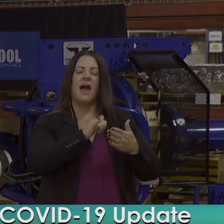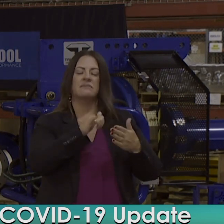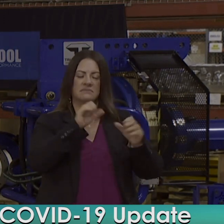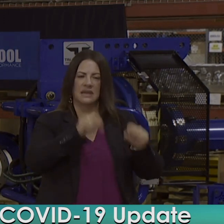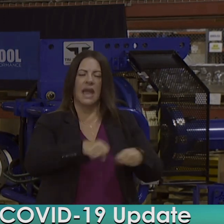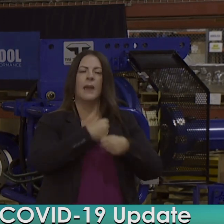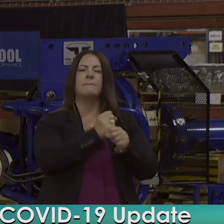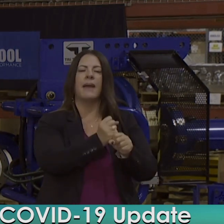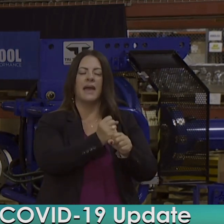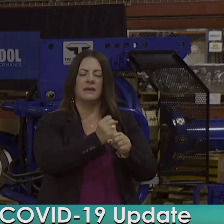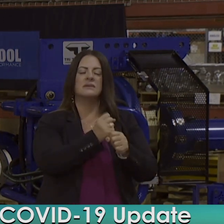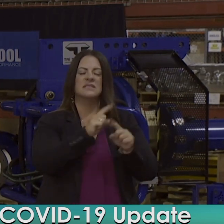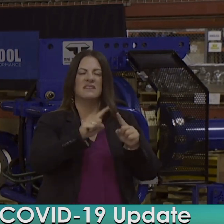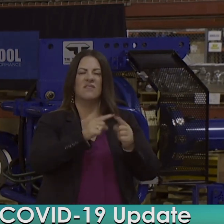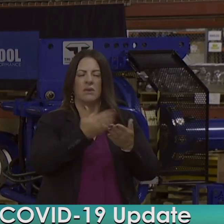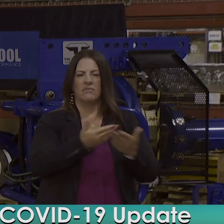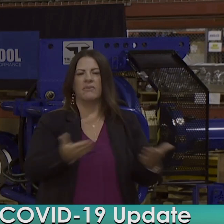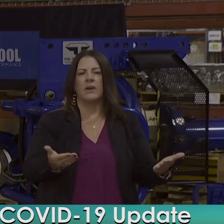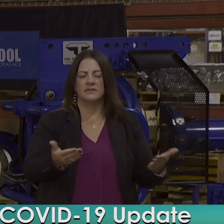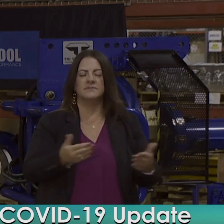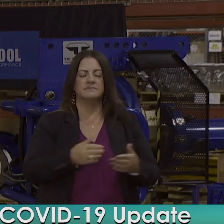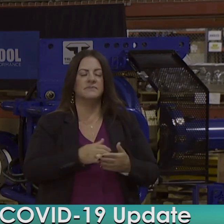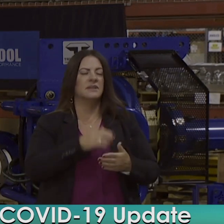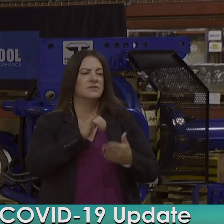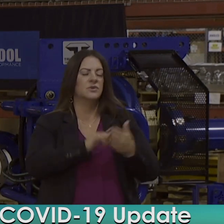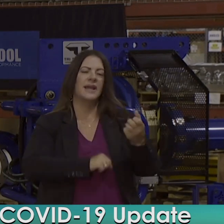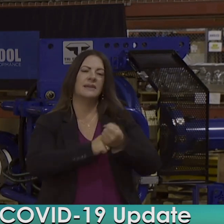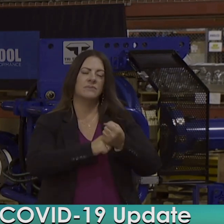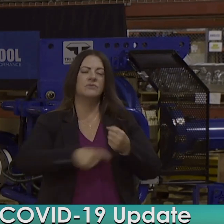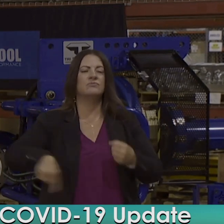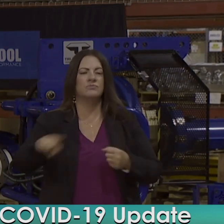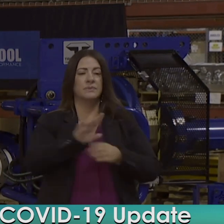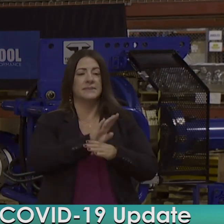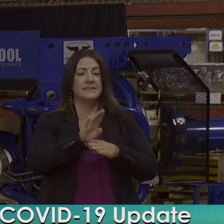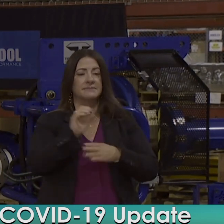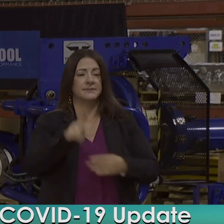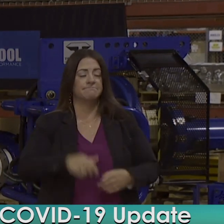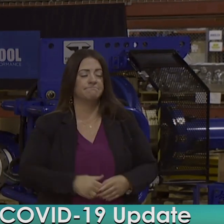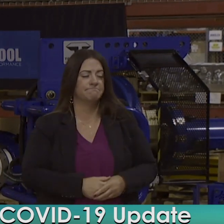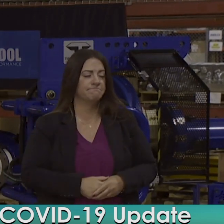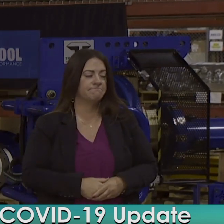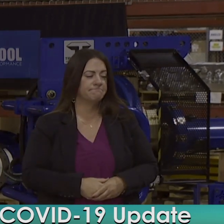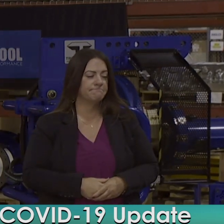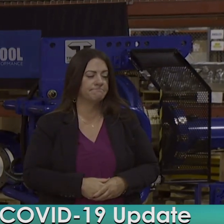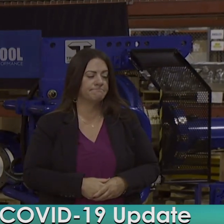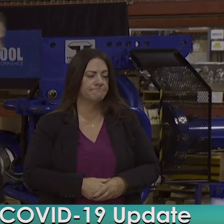advanced to help support California-based manufacturers. Lance?